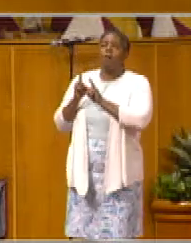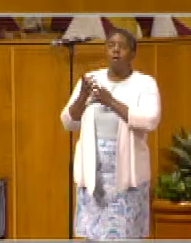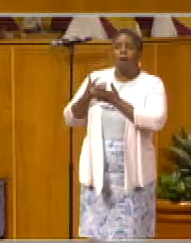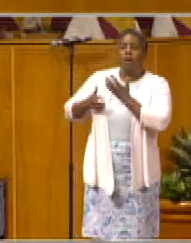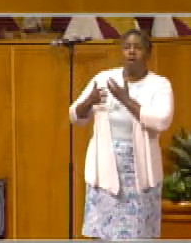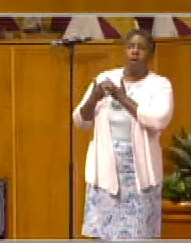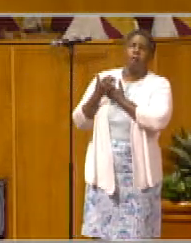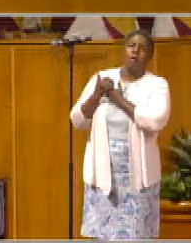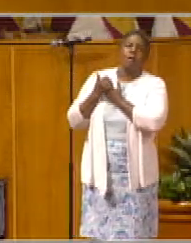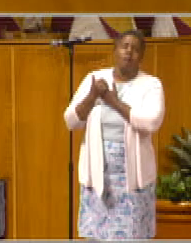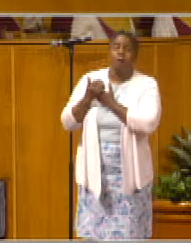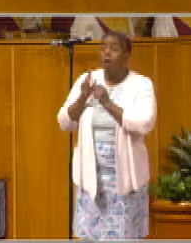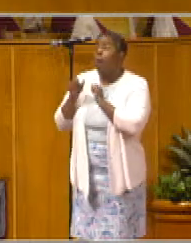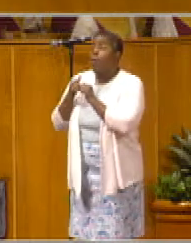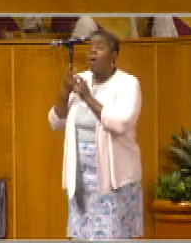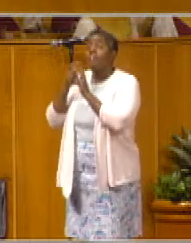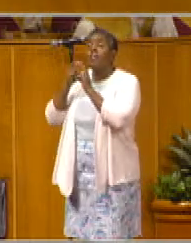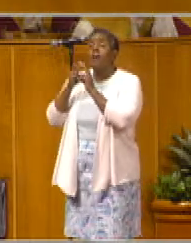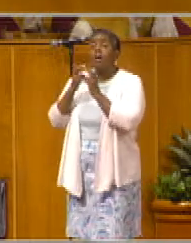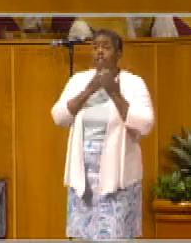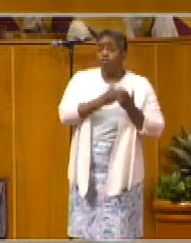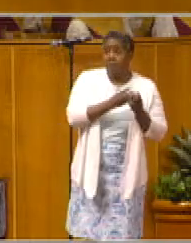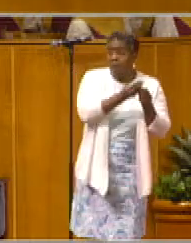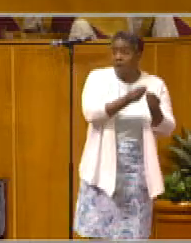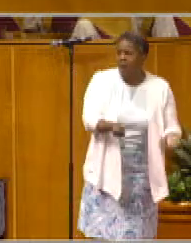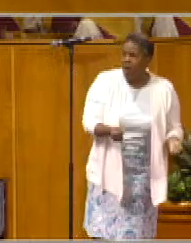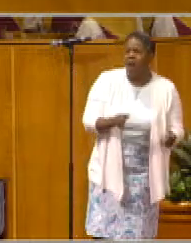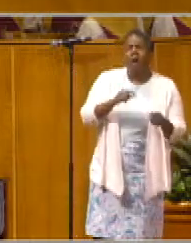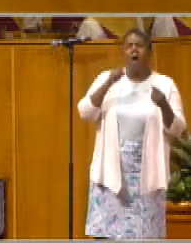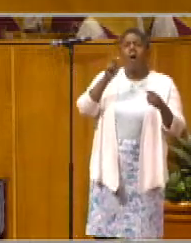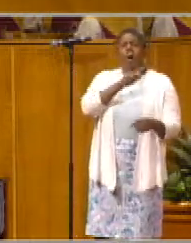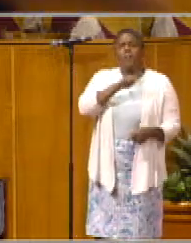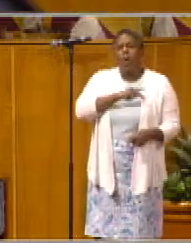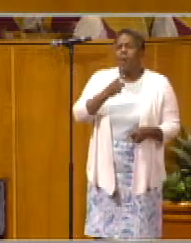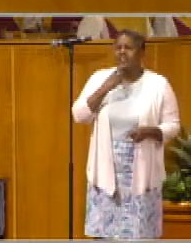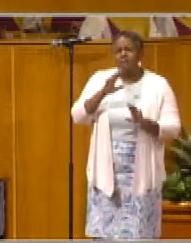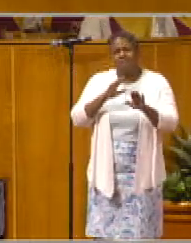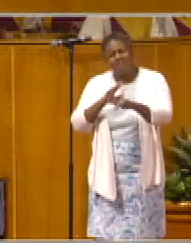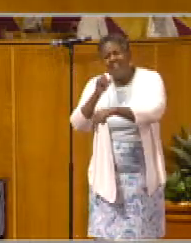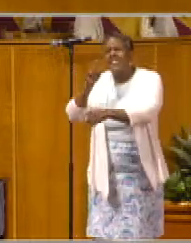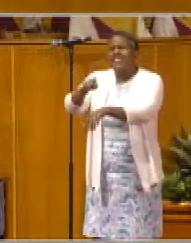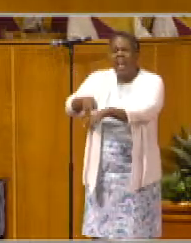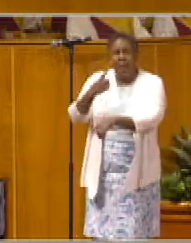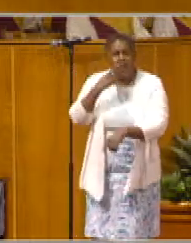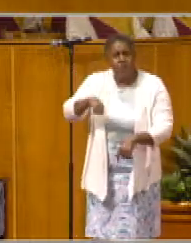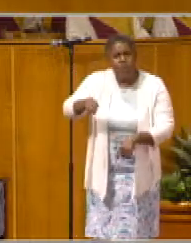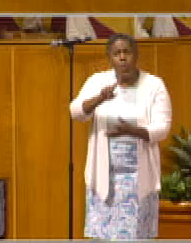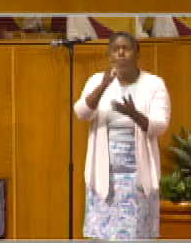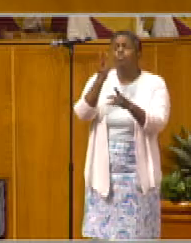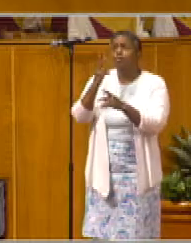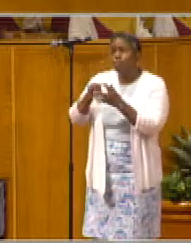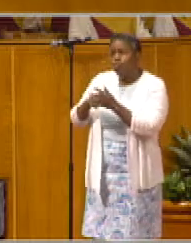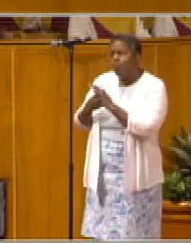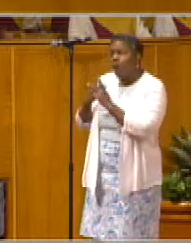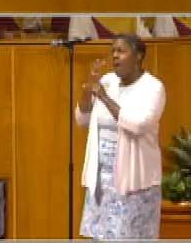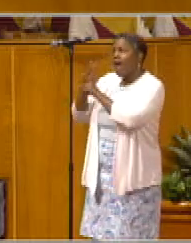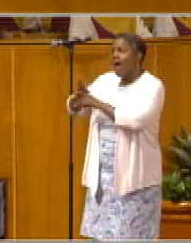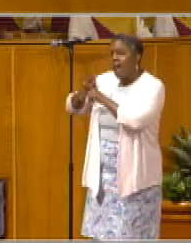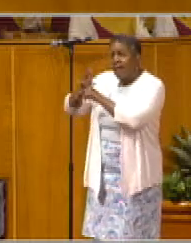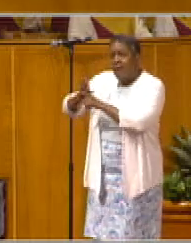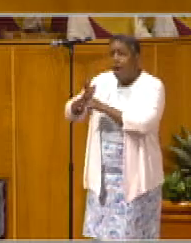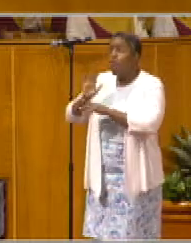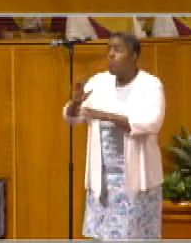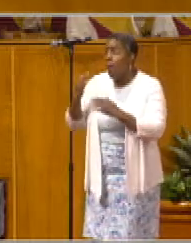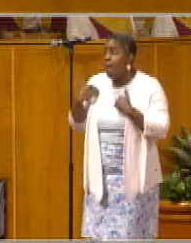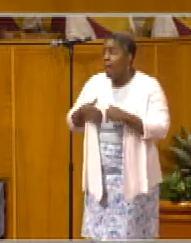to hold you while the ship is falling apart. And Paul says, listen, it's time for y'all to start taking better care of the